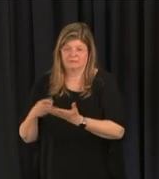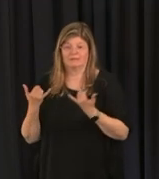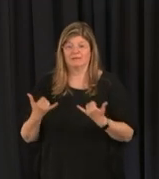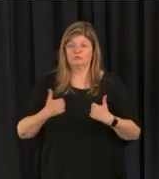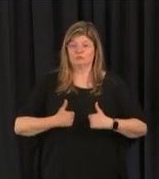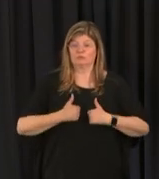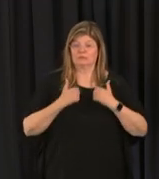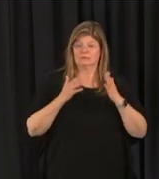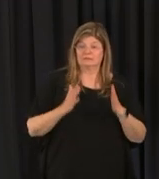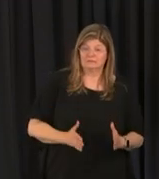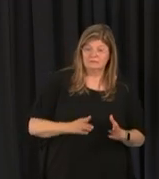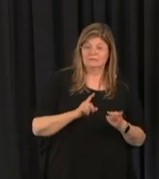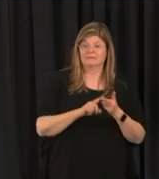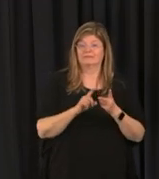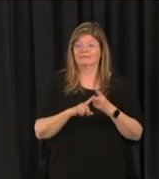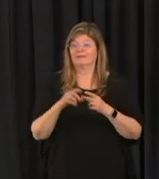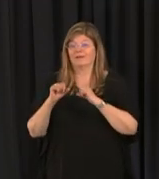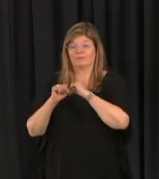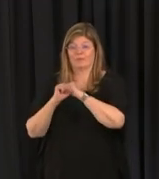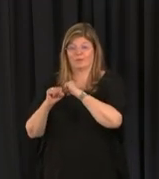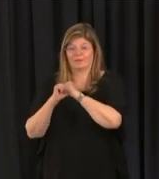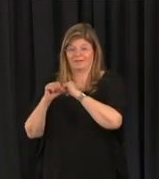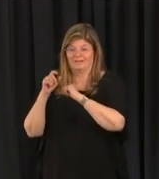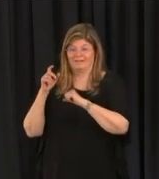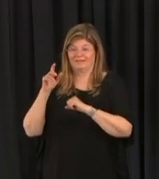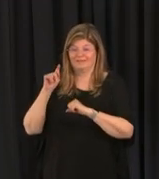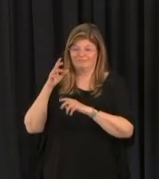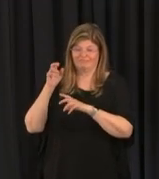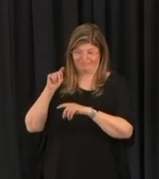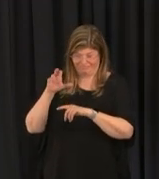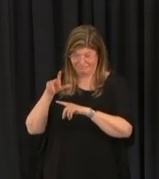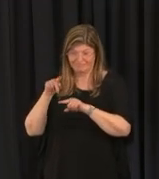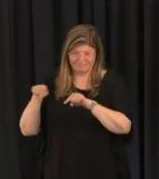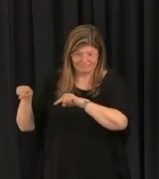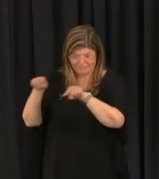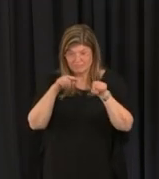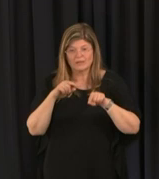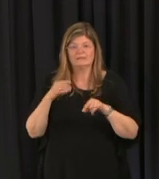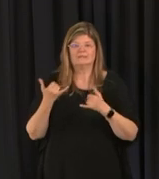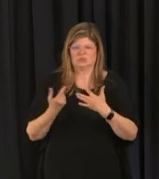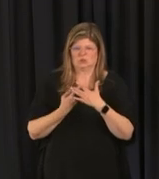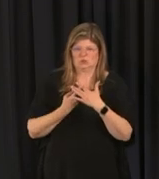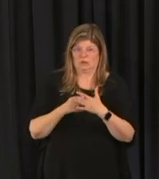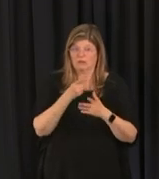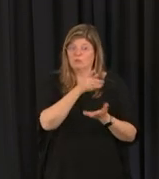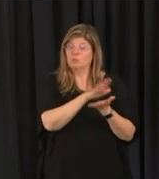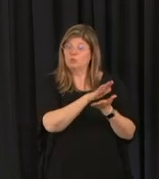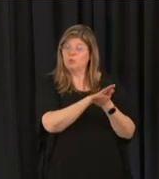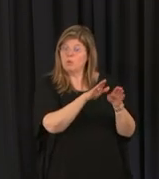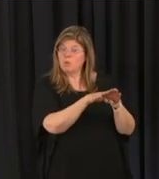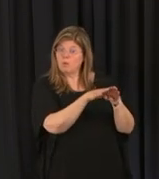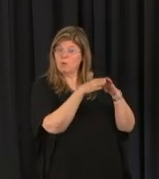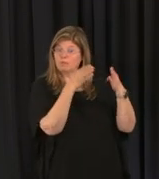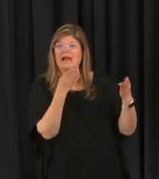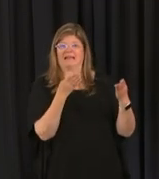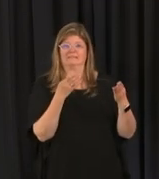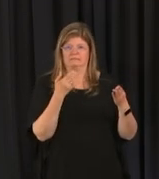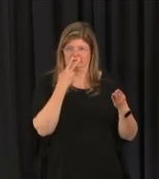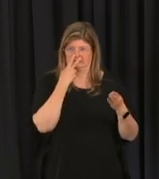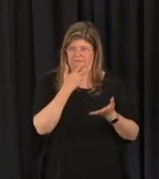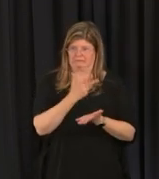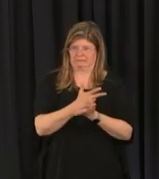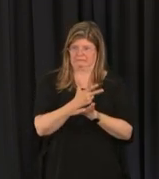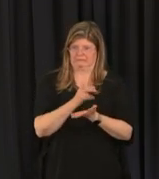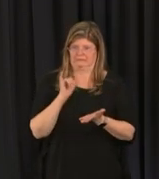also commercial loading. And now that all of our schools are operational, we see problems